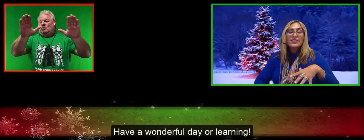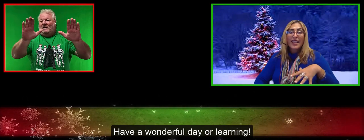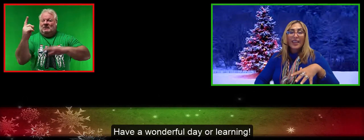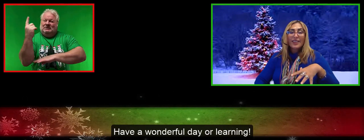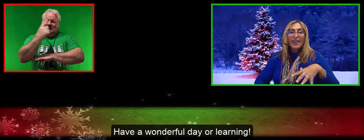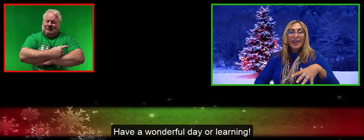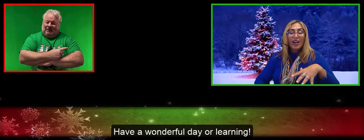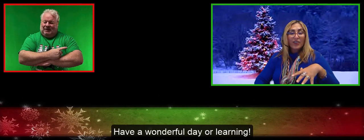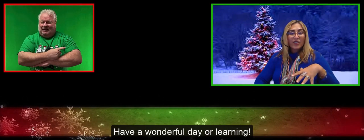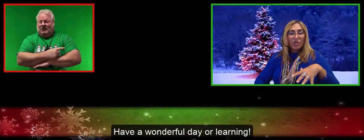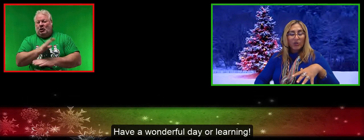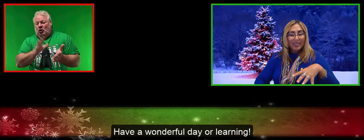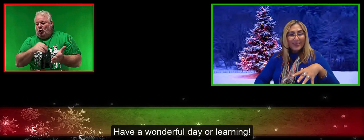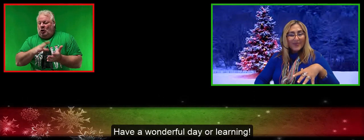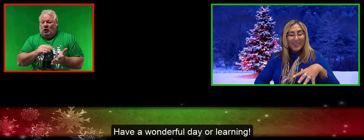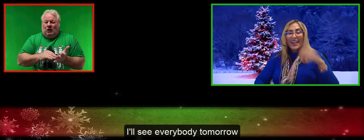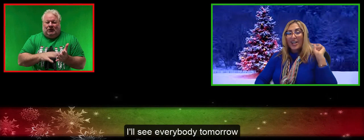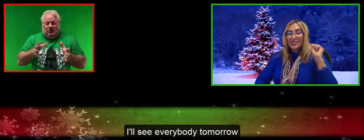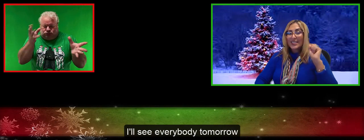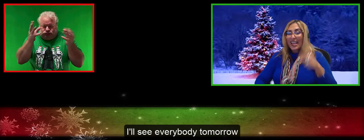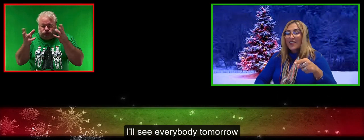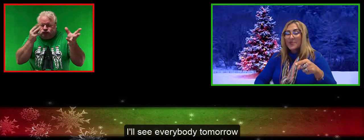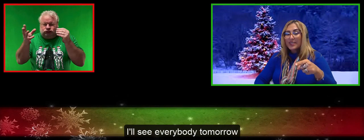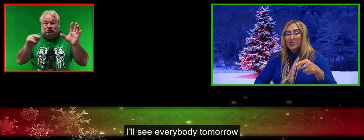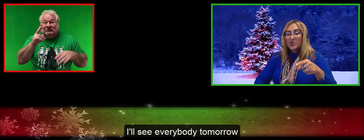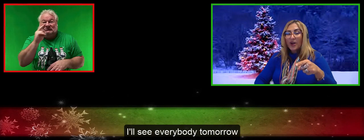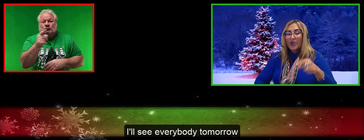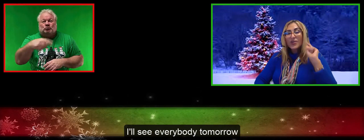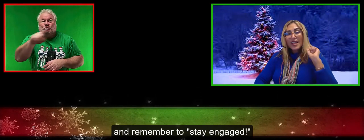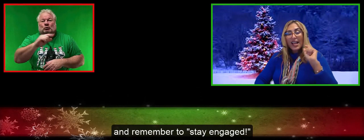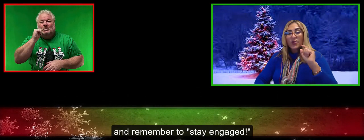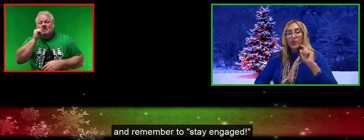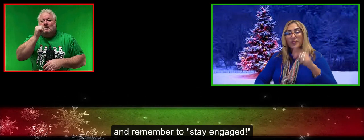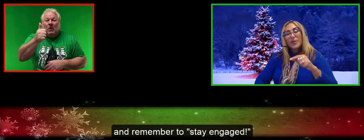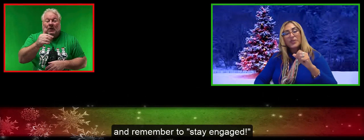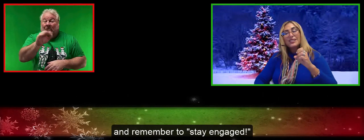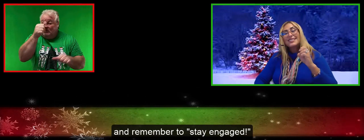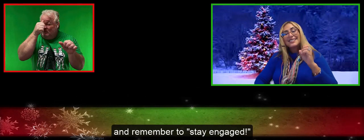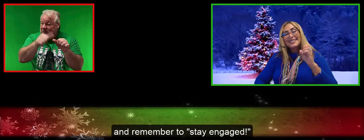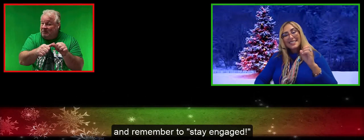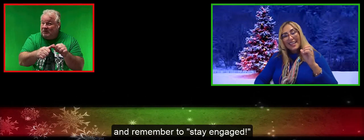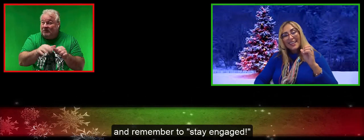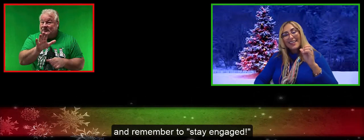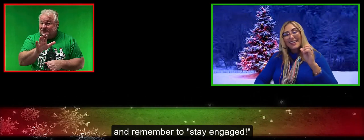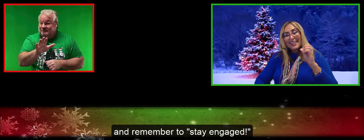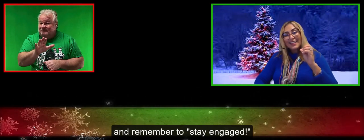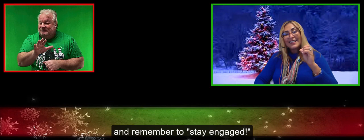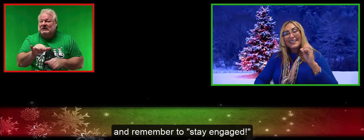wonderful day of learning. I'll see everybody tomorrow, and remember to